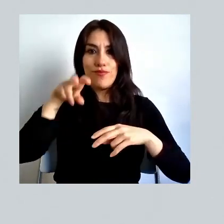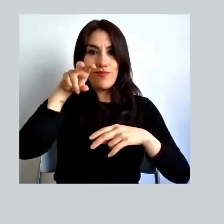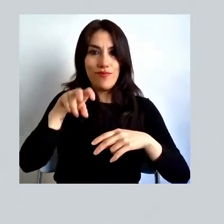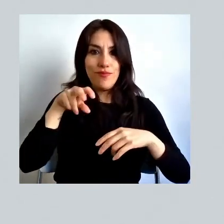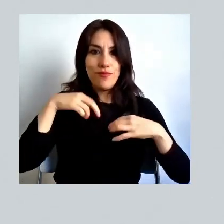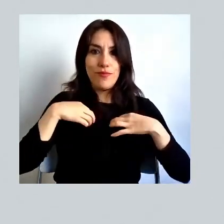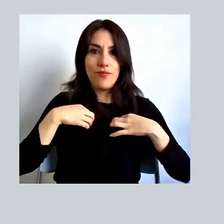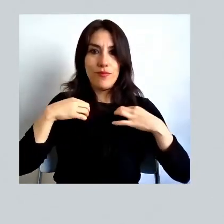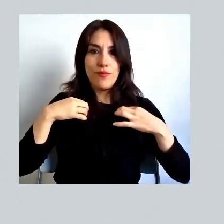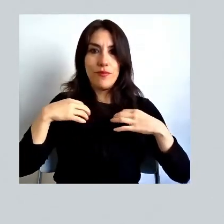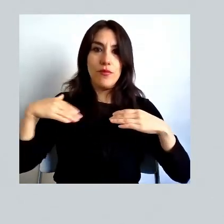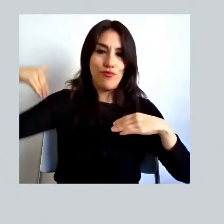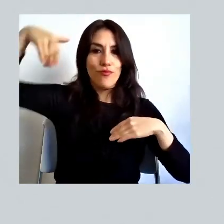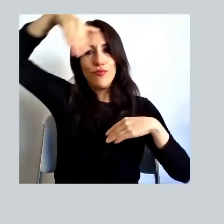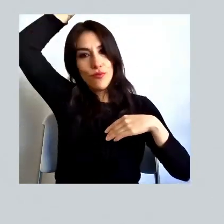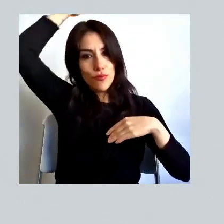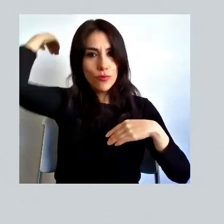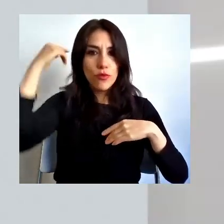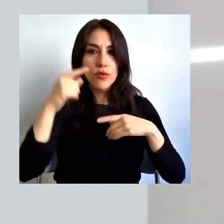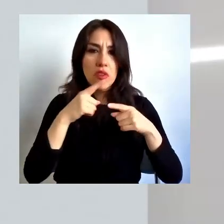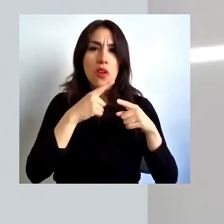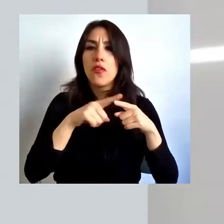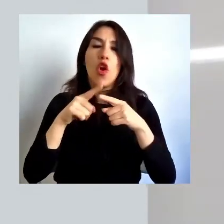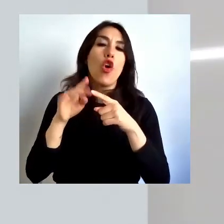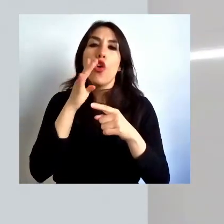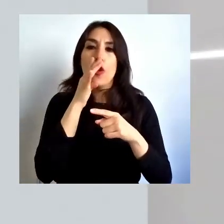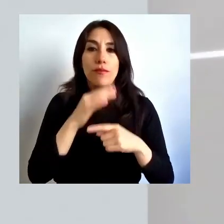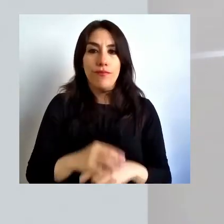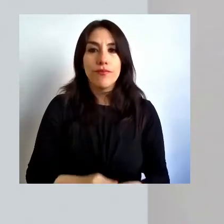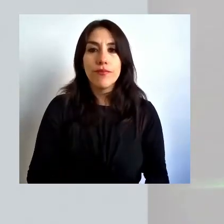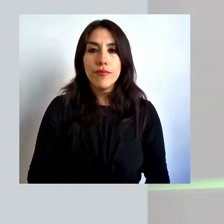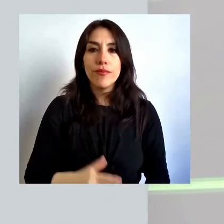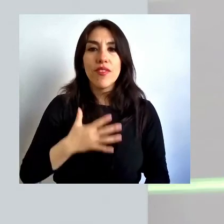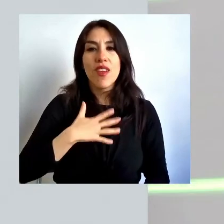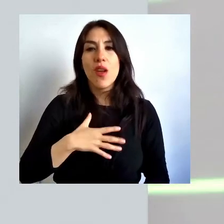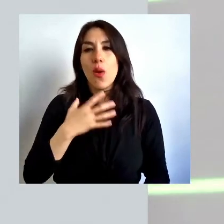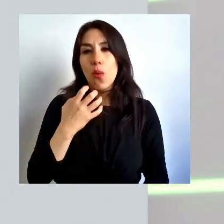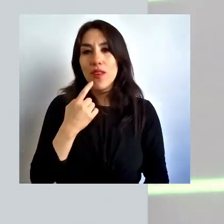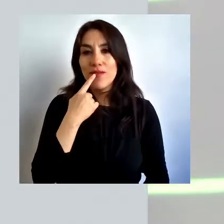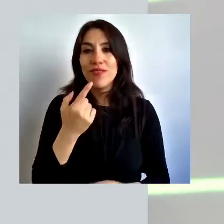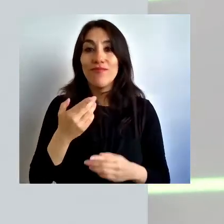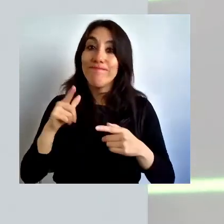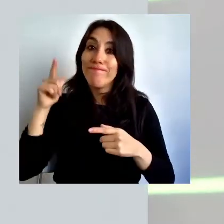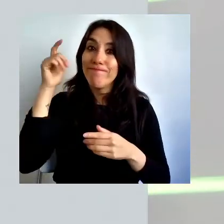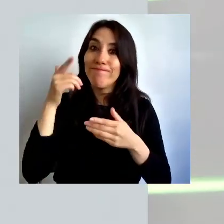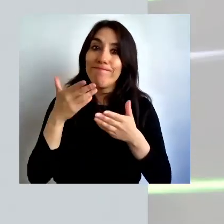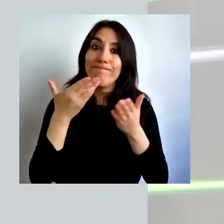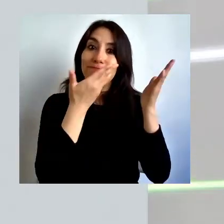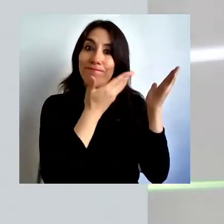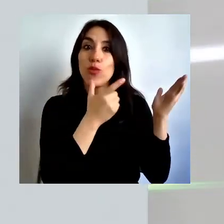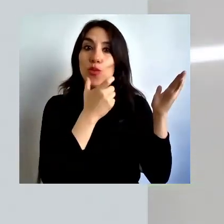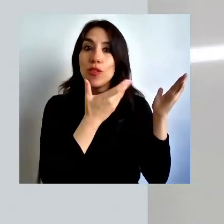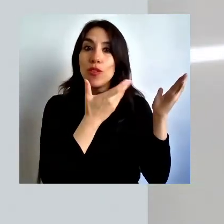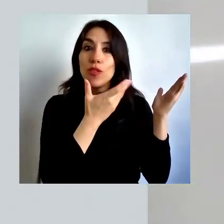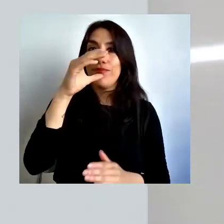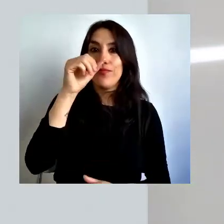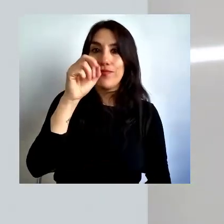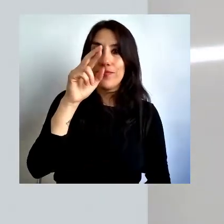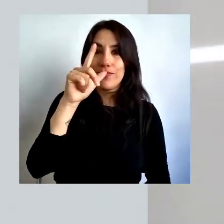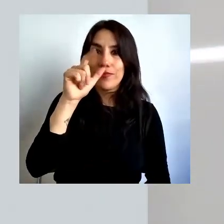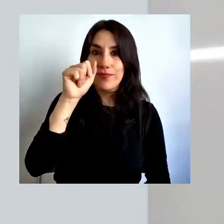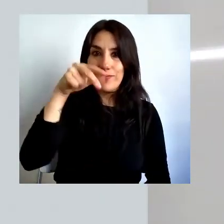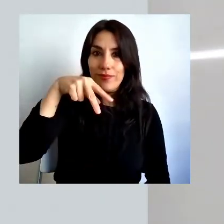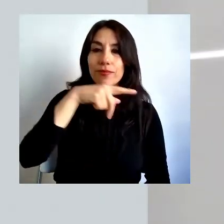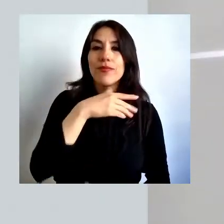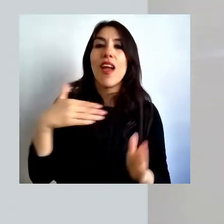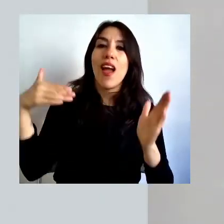jacket, blue trousers, and a scarf with flowers. I would like to begin by greeting